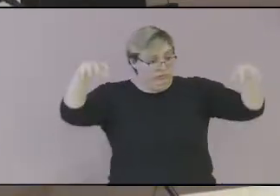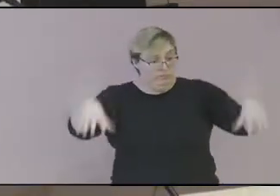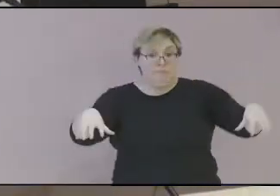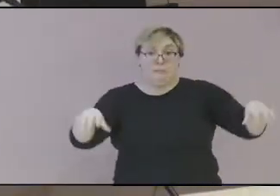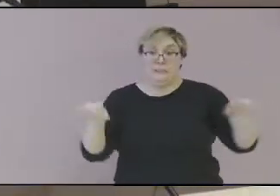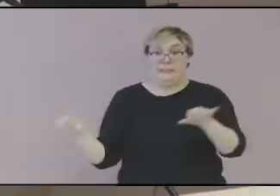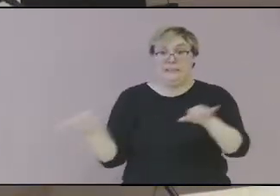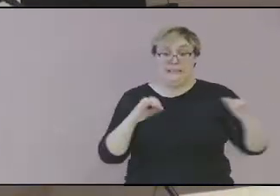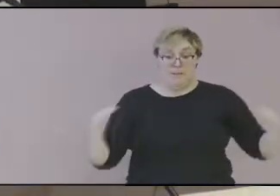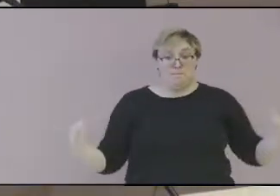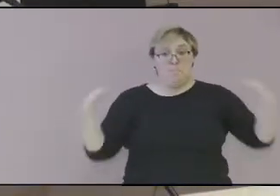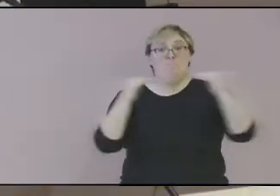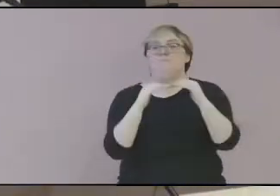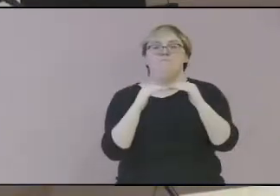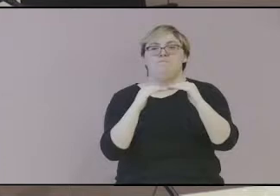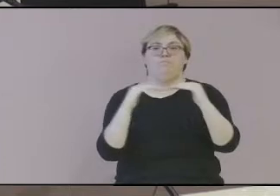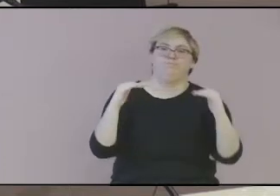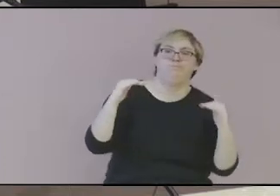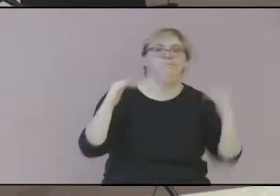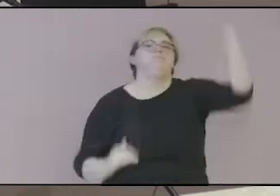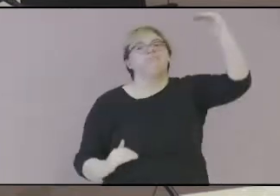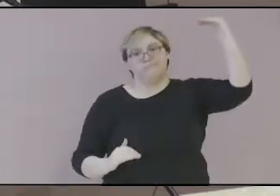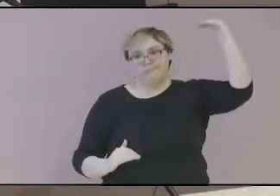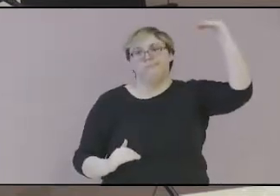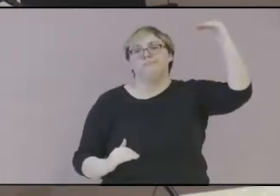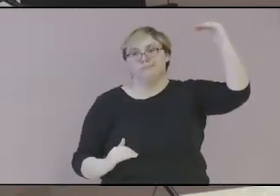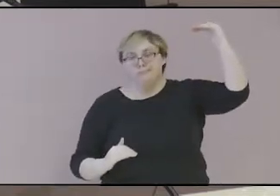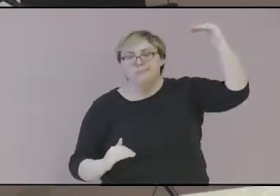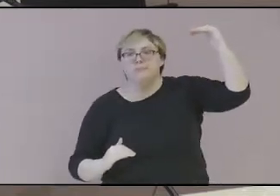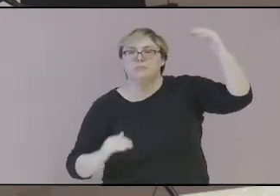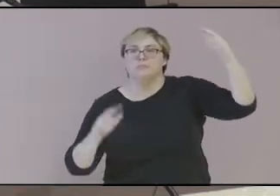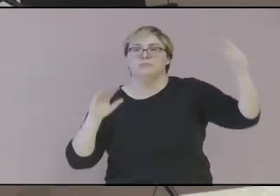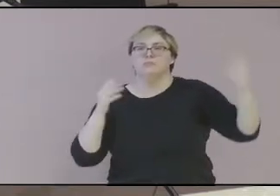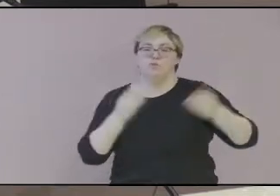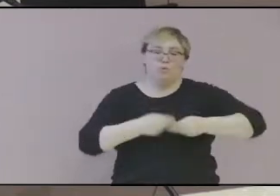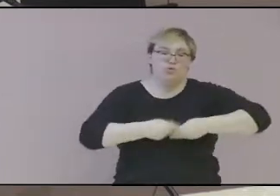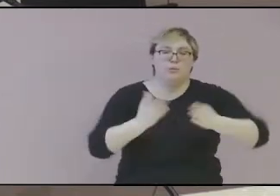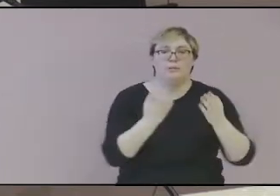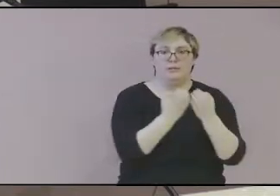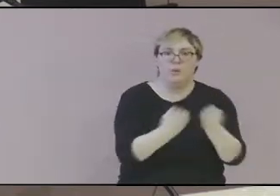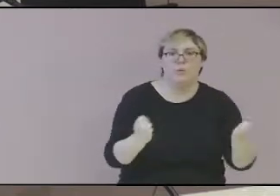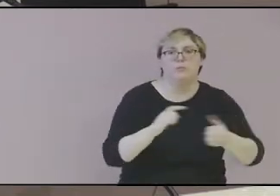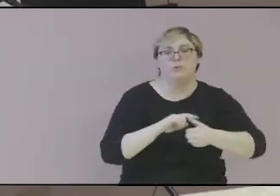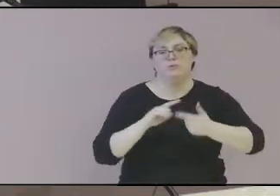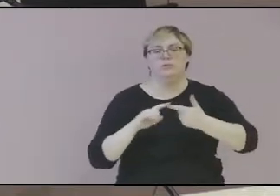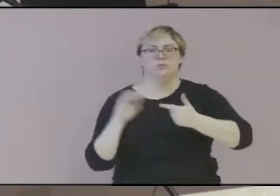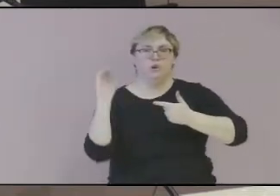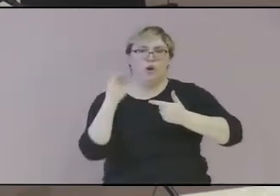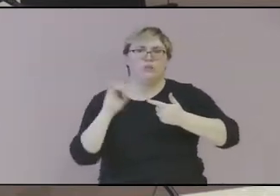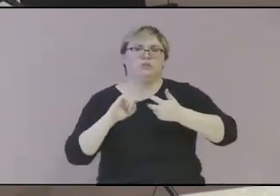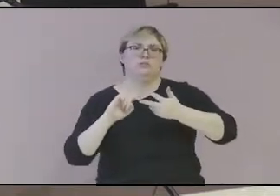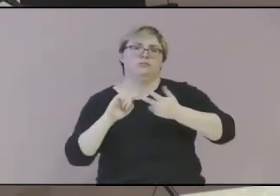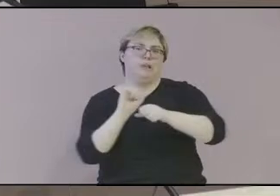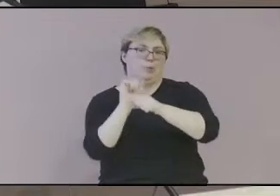for distributing equipment, oxygen, and workers at institutional levels.